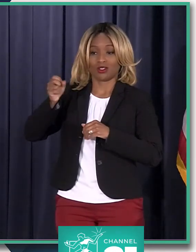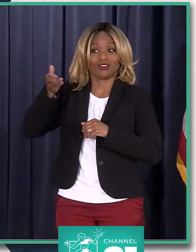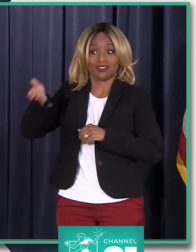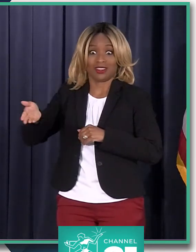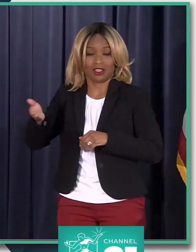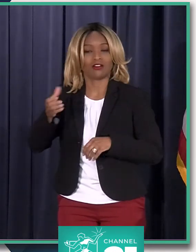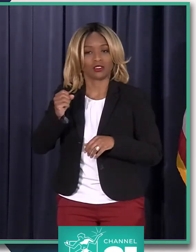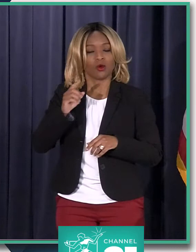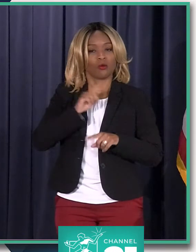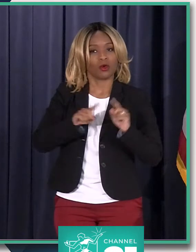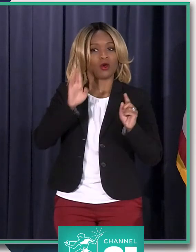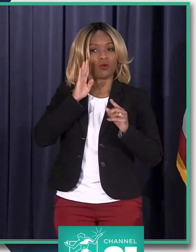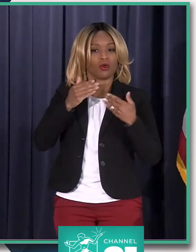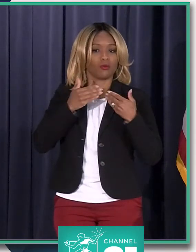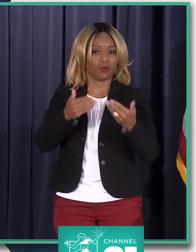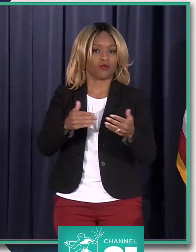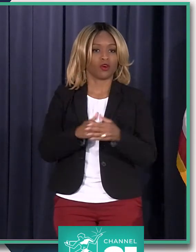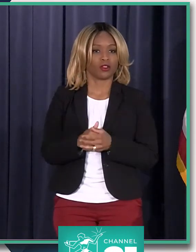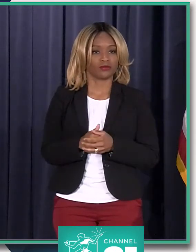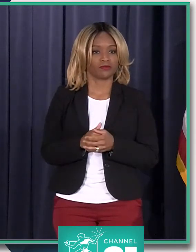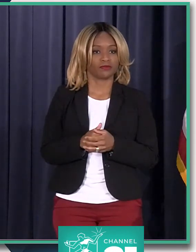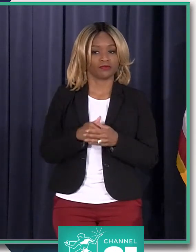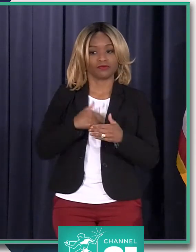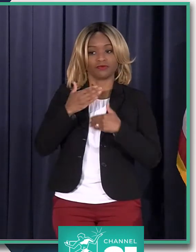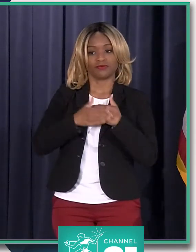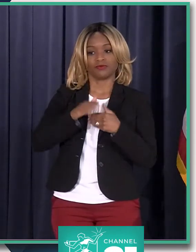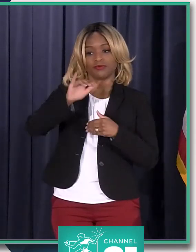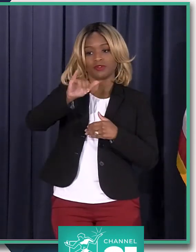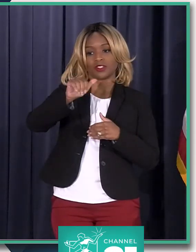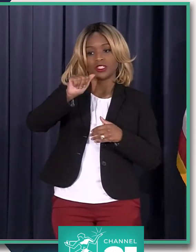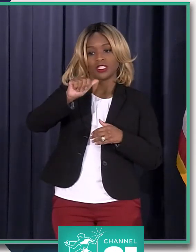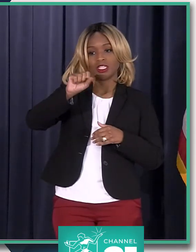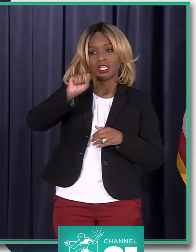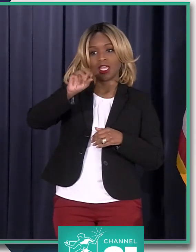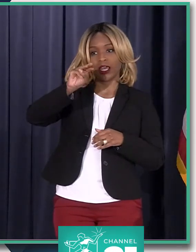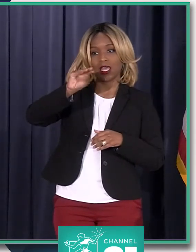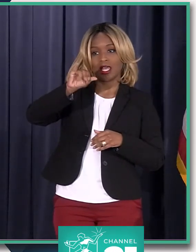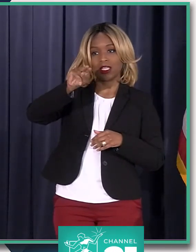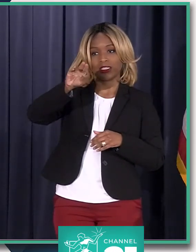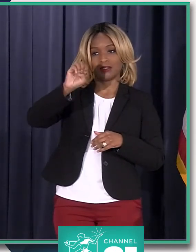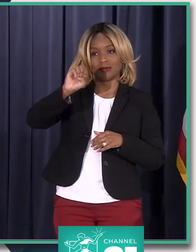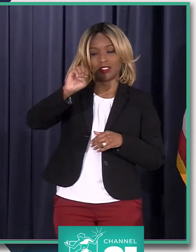you. Next is Yasmin. Yeah, Yasmin, you're up.